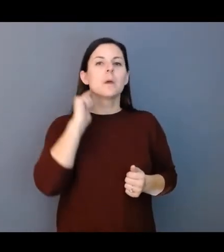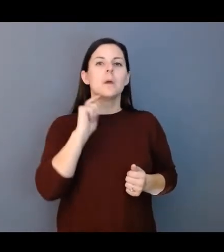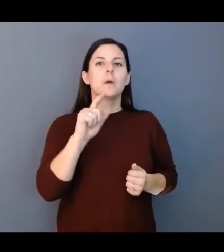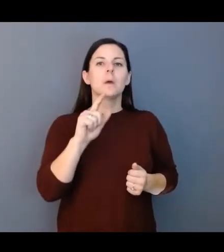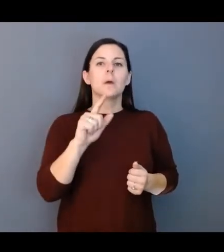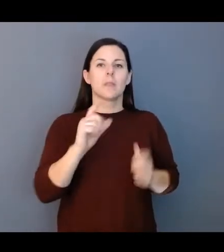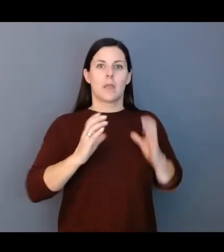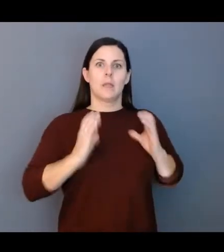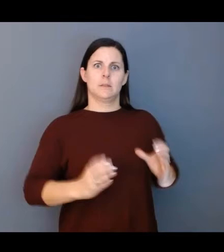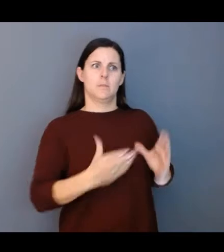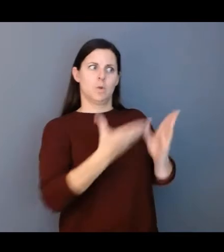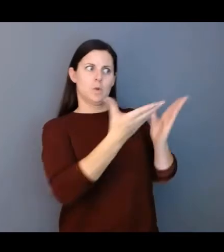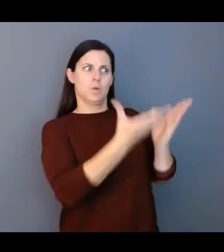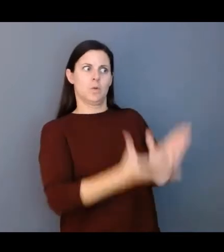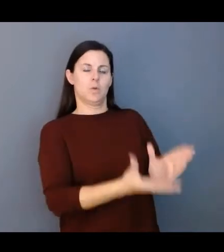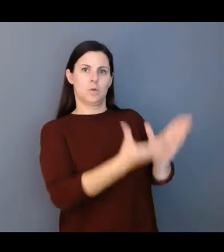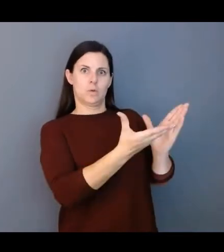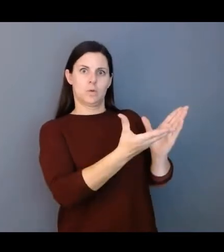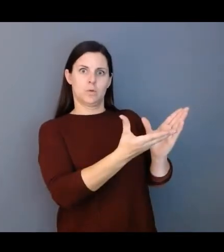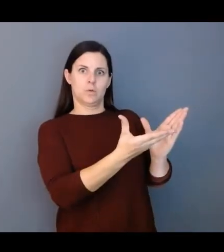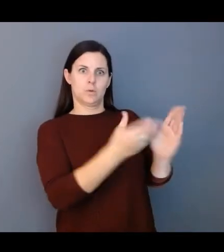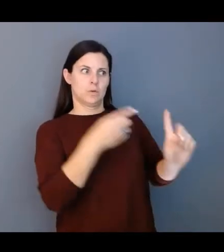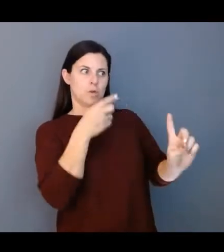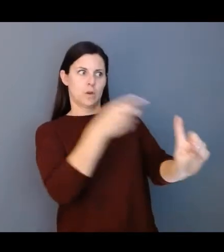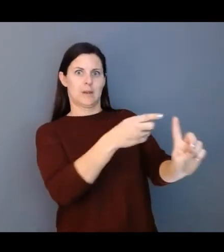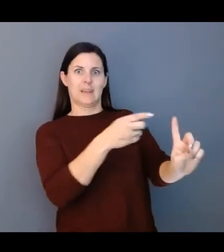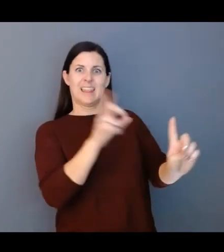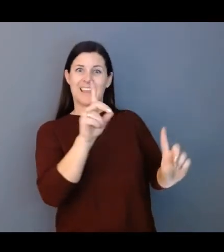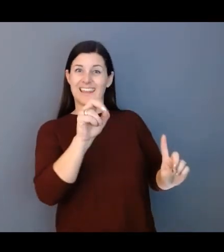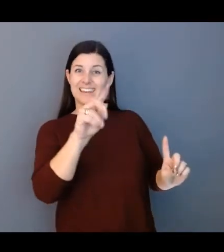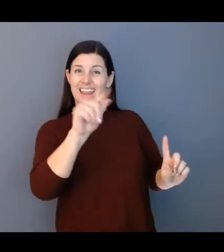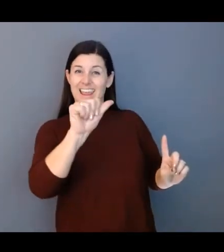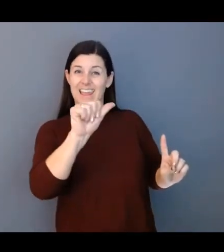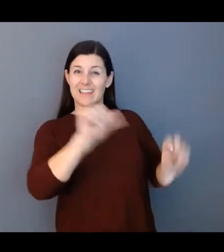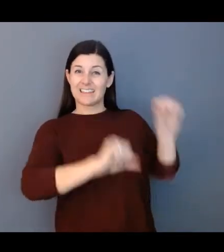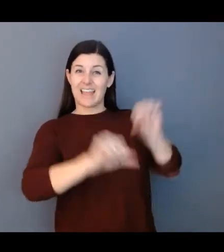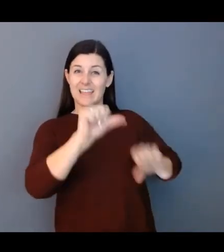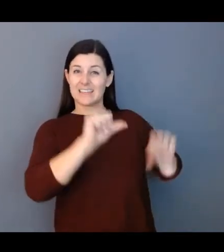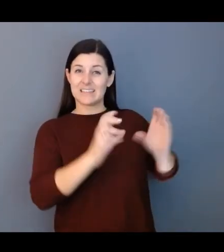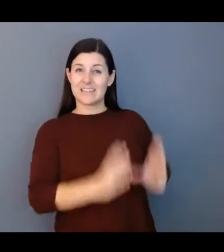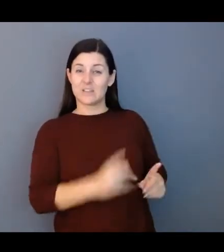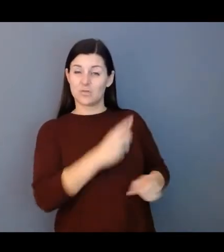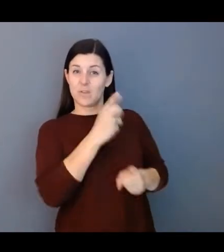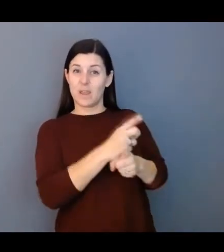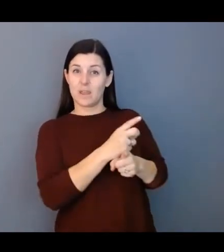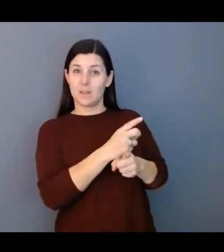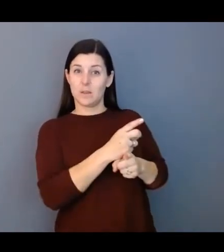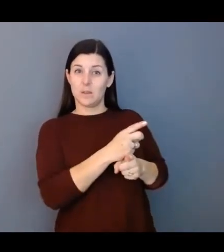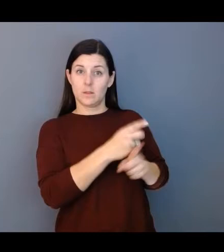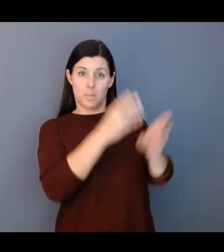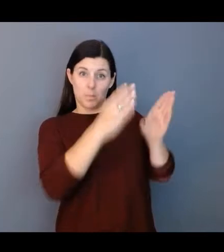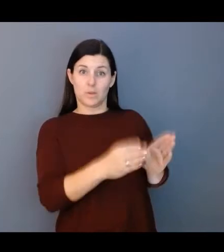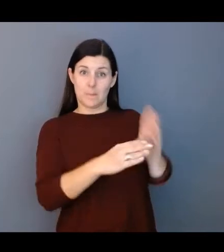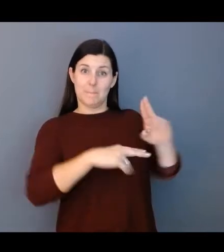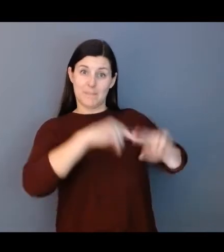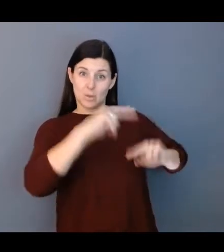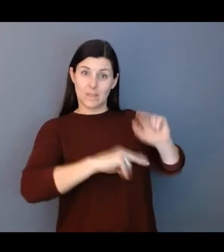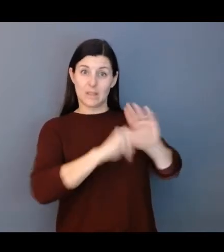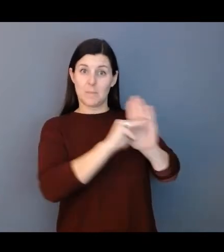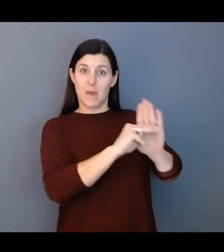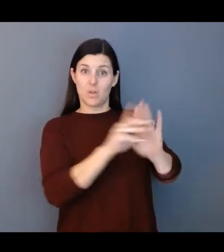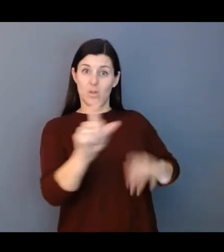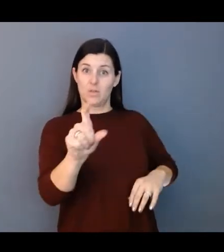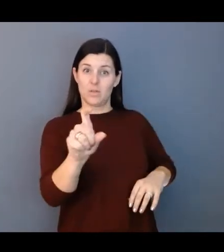is, so your customer for this, you are targeting a data scientist, right? So this would be someone who is building those models,